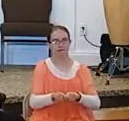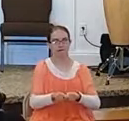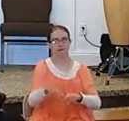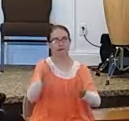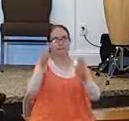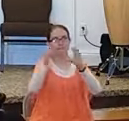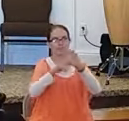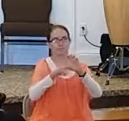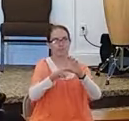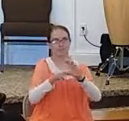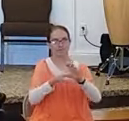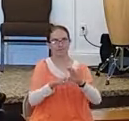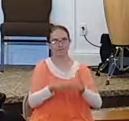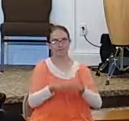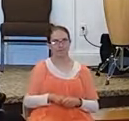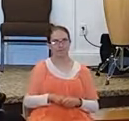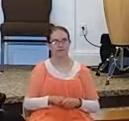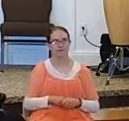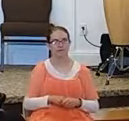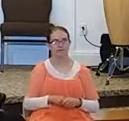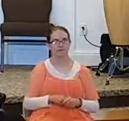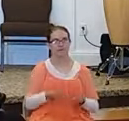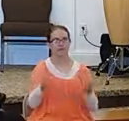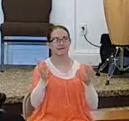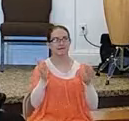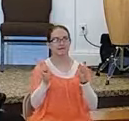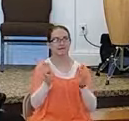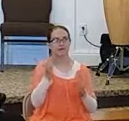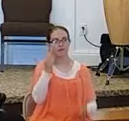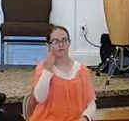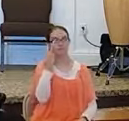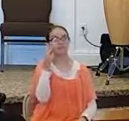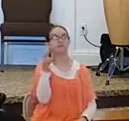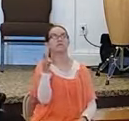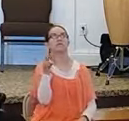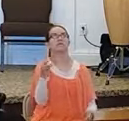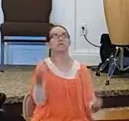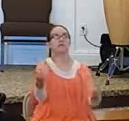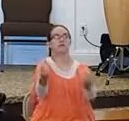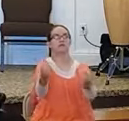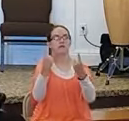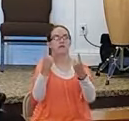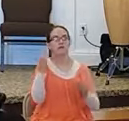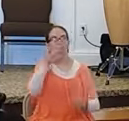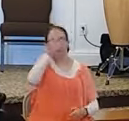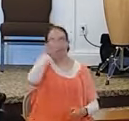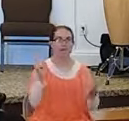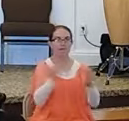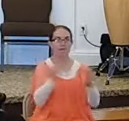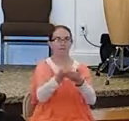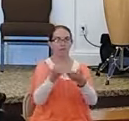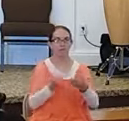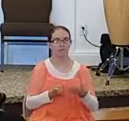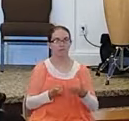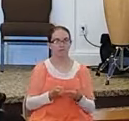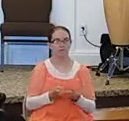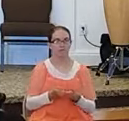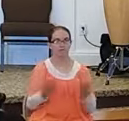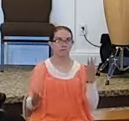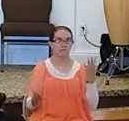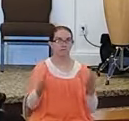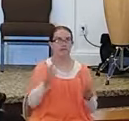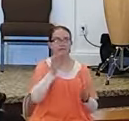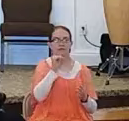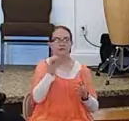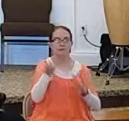porch. Amen. And so all of a sudden he looks up and here comes somebody he's never met before. He probably did that